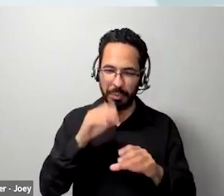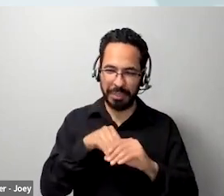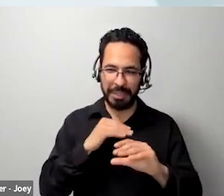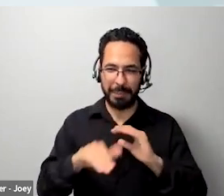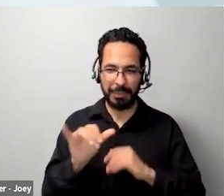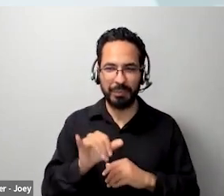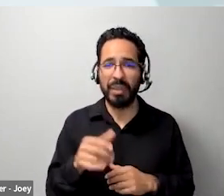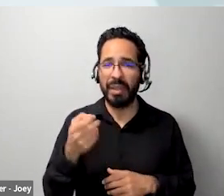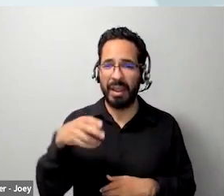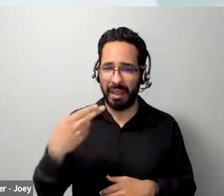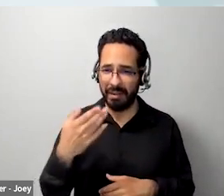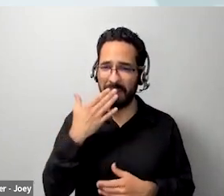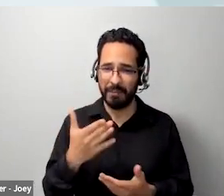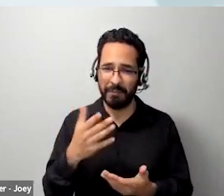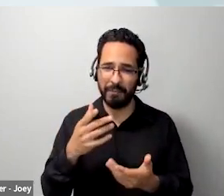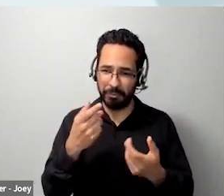you for helping to make that happen.